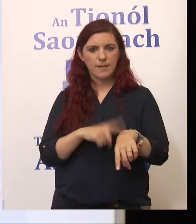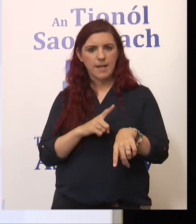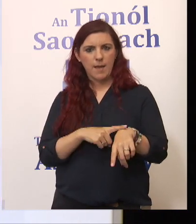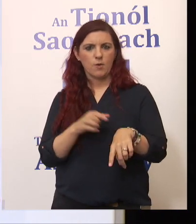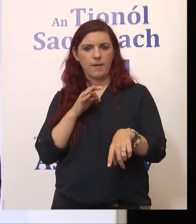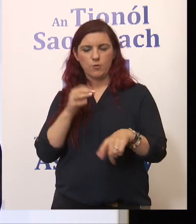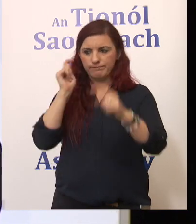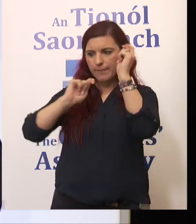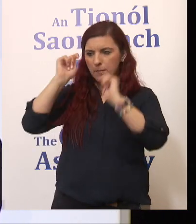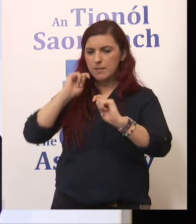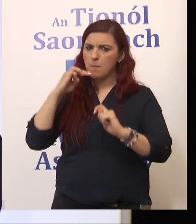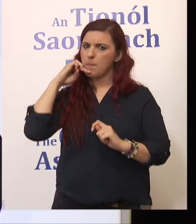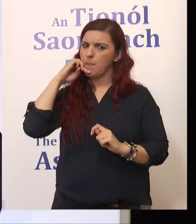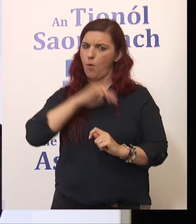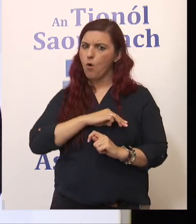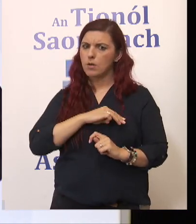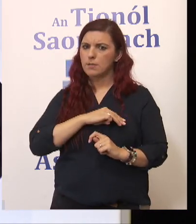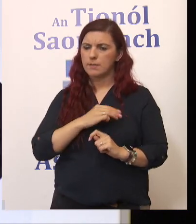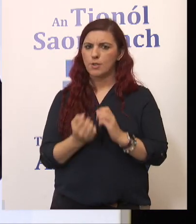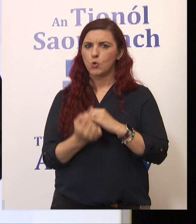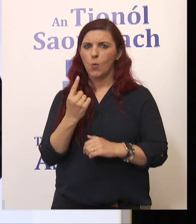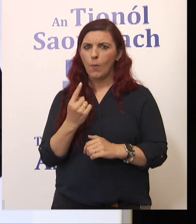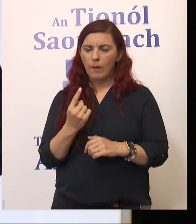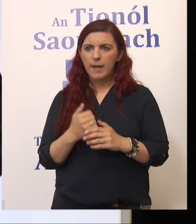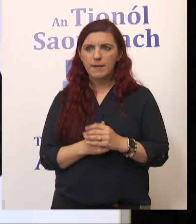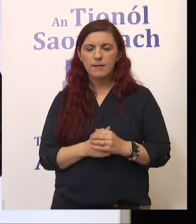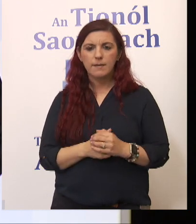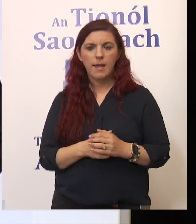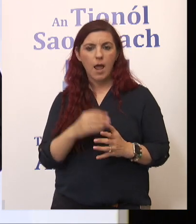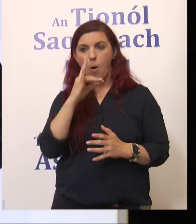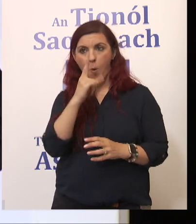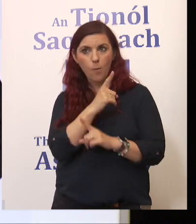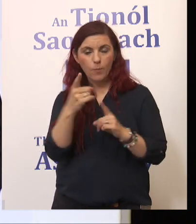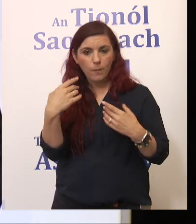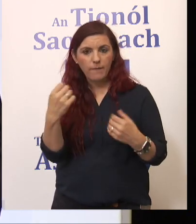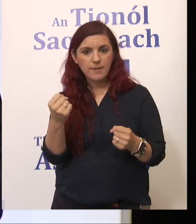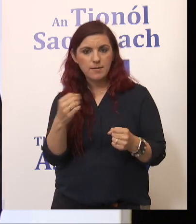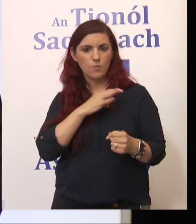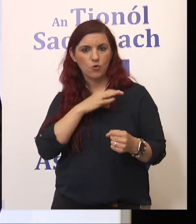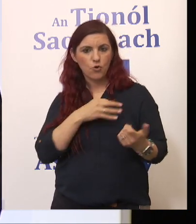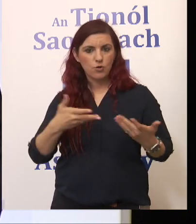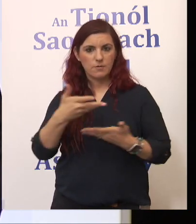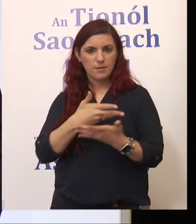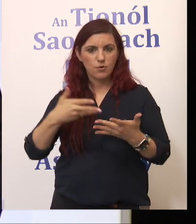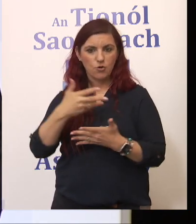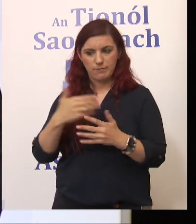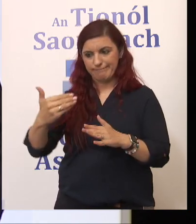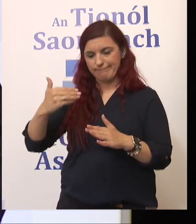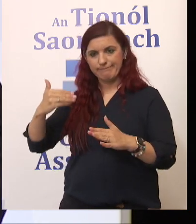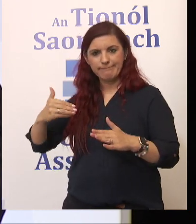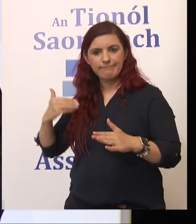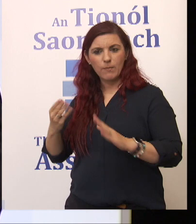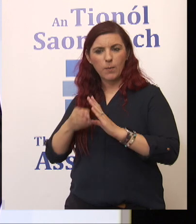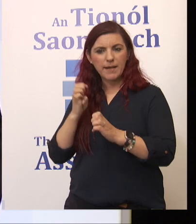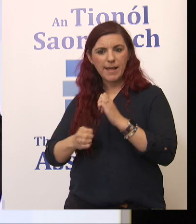to consider this really important matter. And look, I hope you've had some good discussions in the